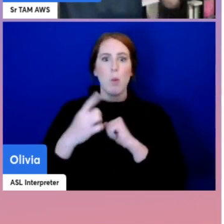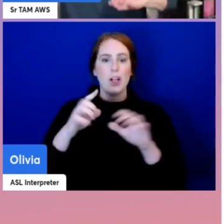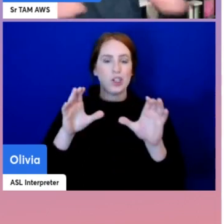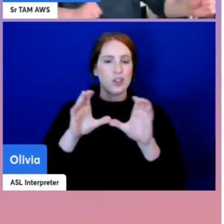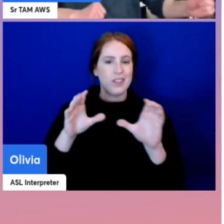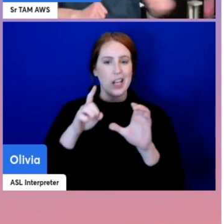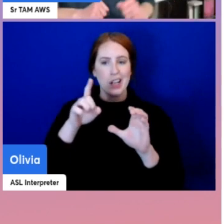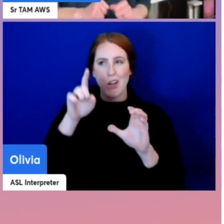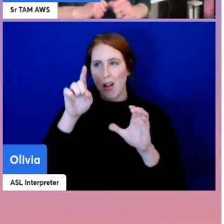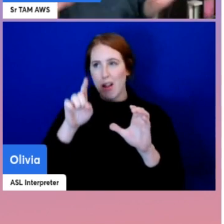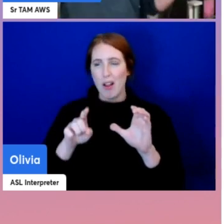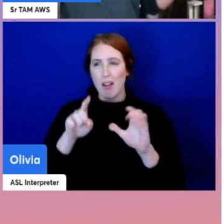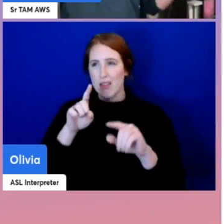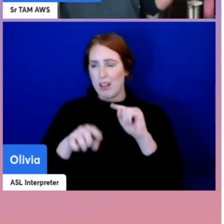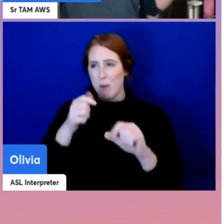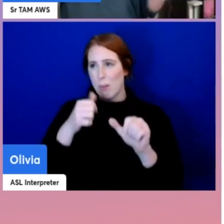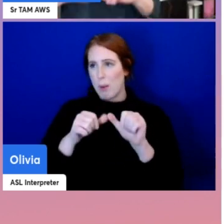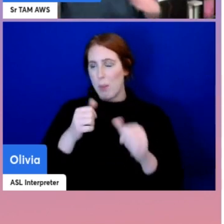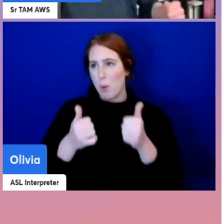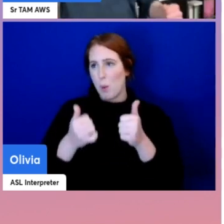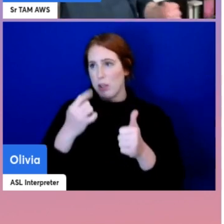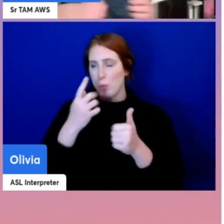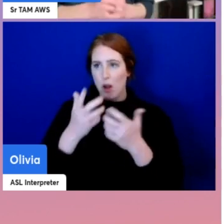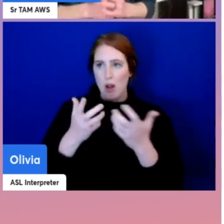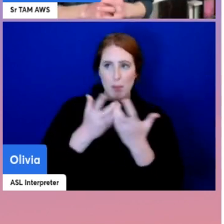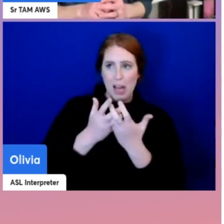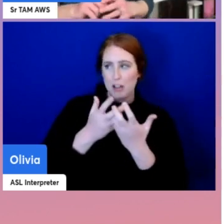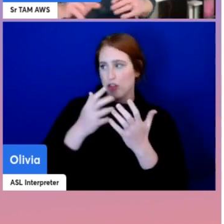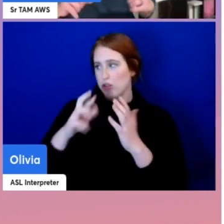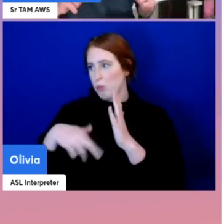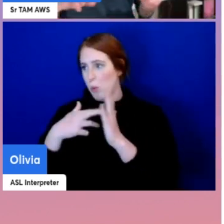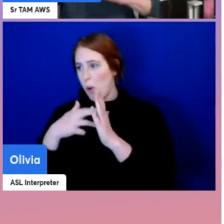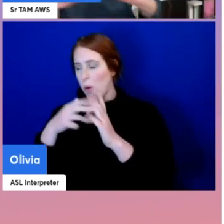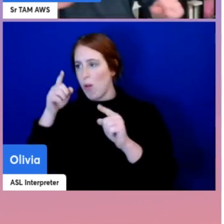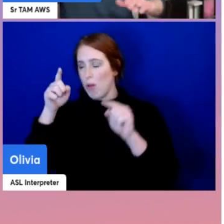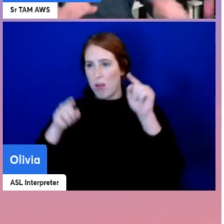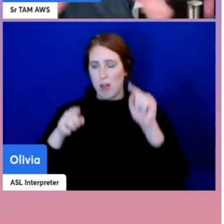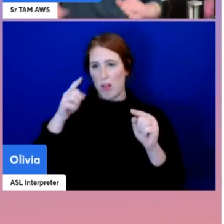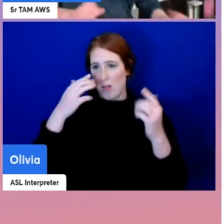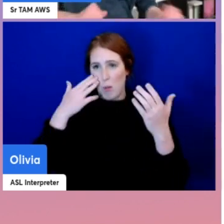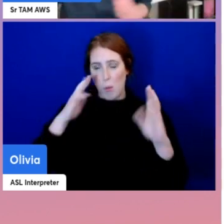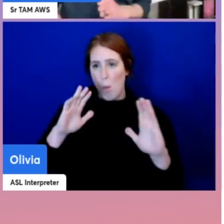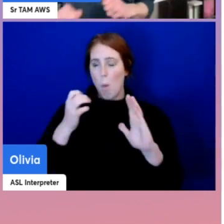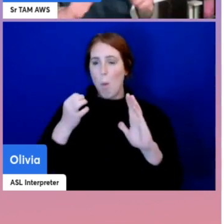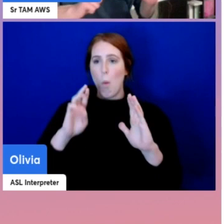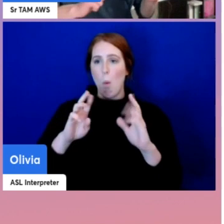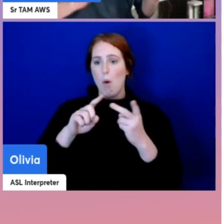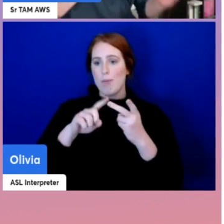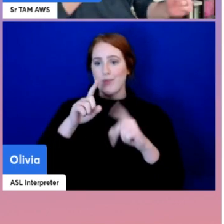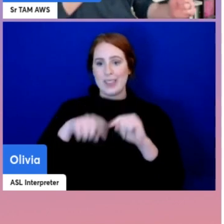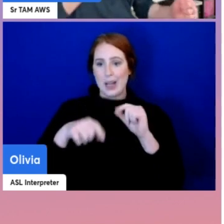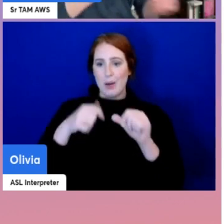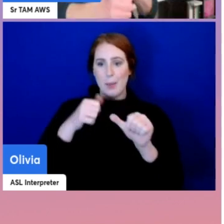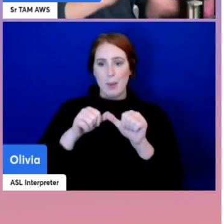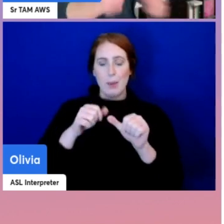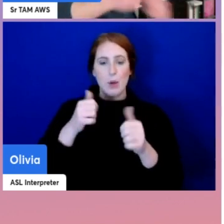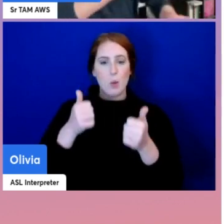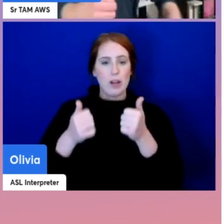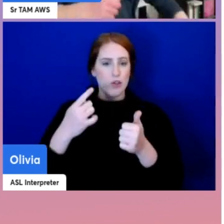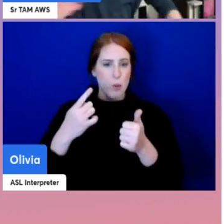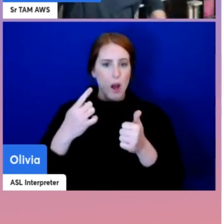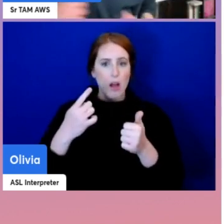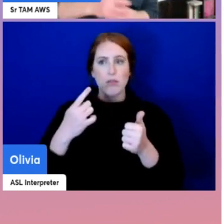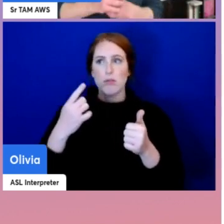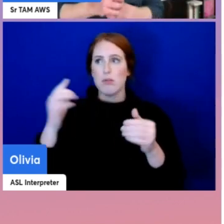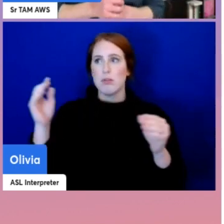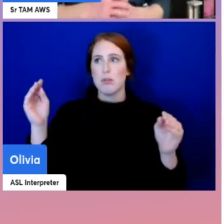remember which one goes with which role, for example, or you can't remember which one goes with what